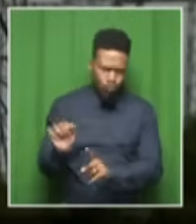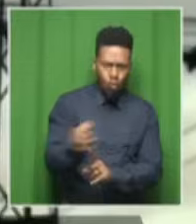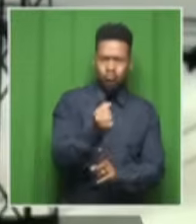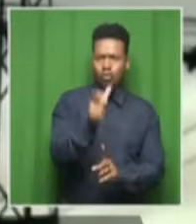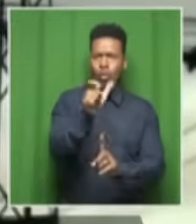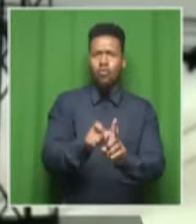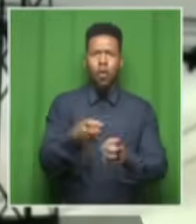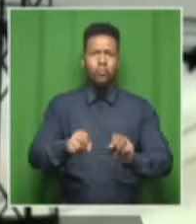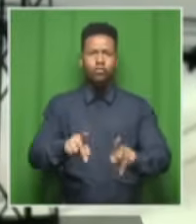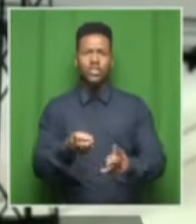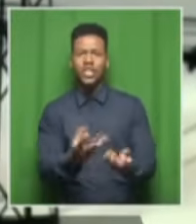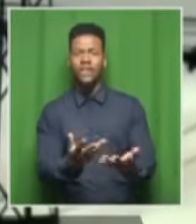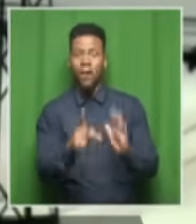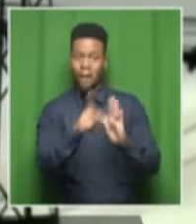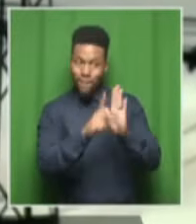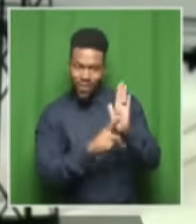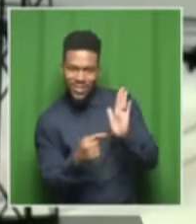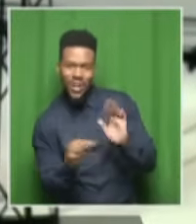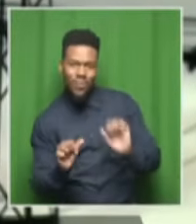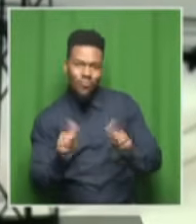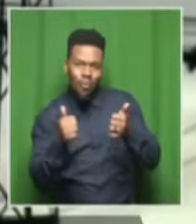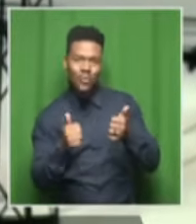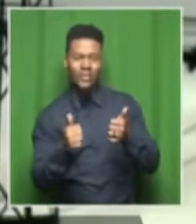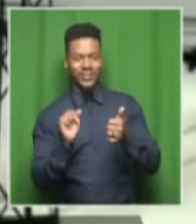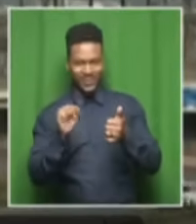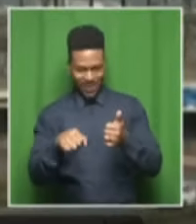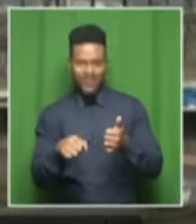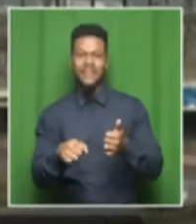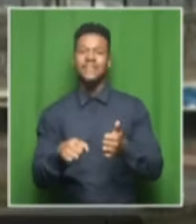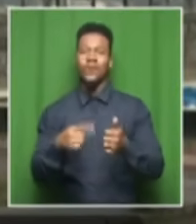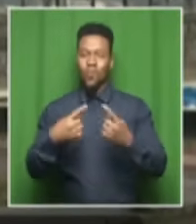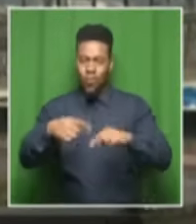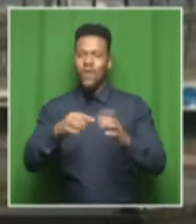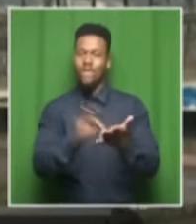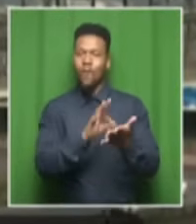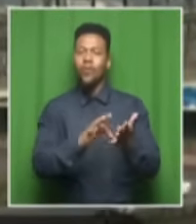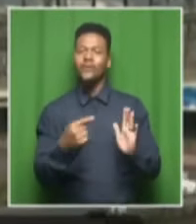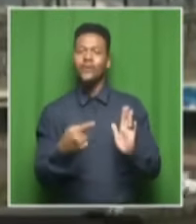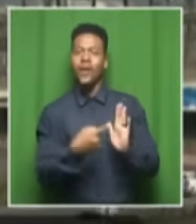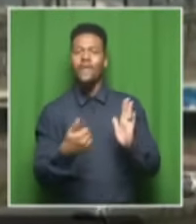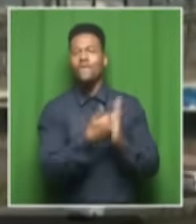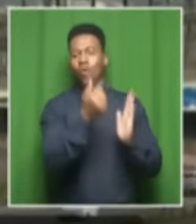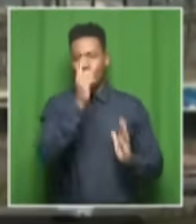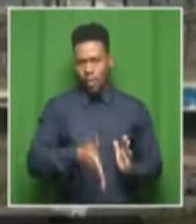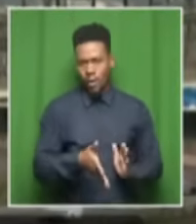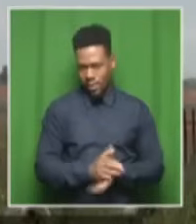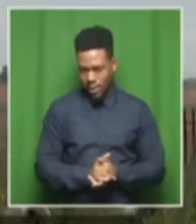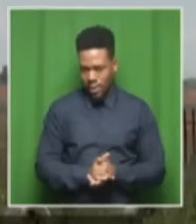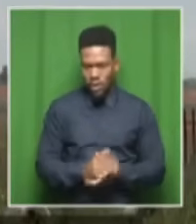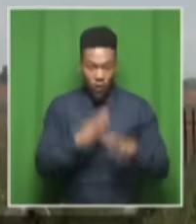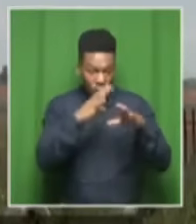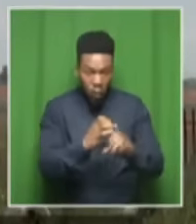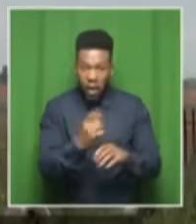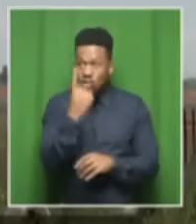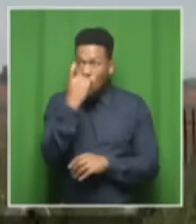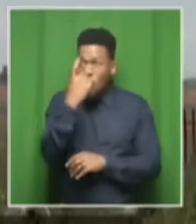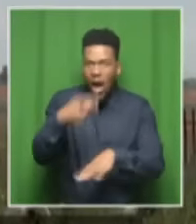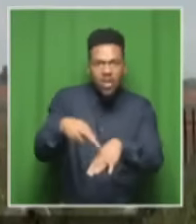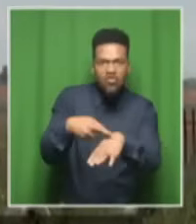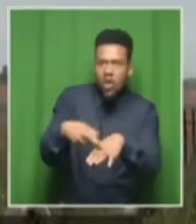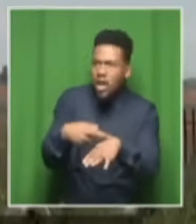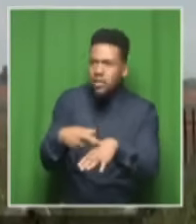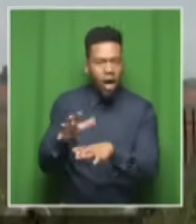their past, in their policies, that they are not there for their pockets, they are not there for one particular race, but they are there for the well-being of all